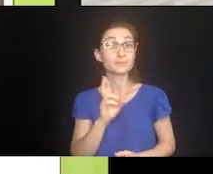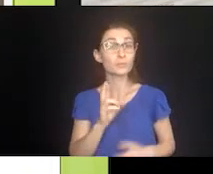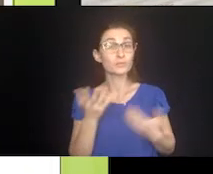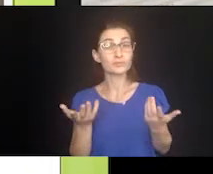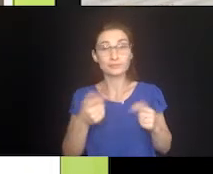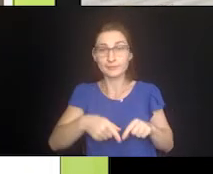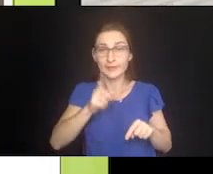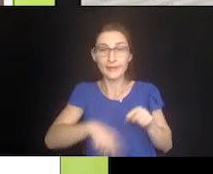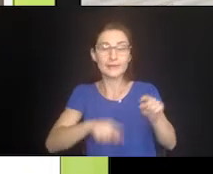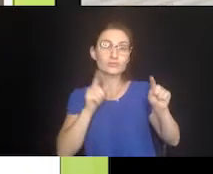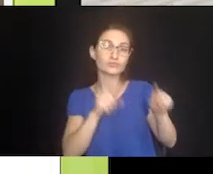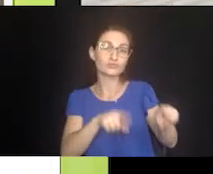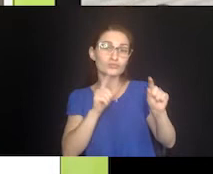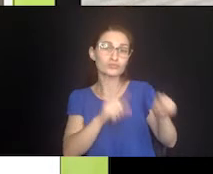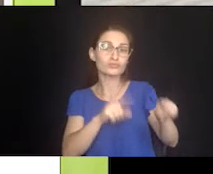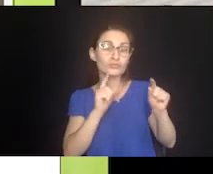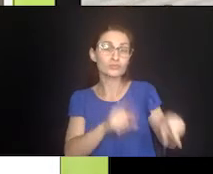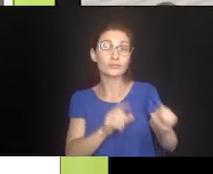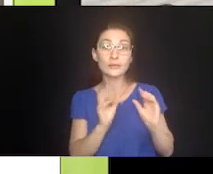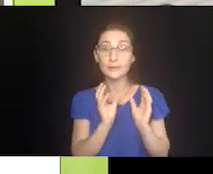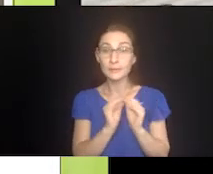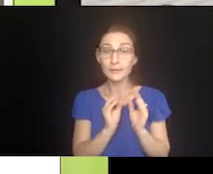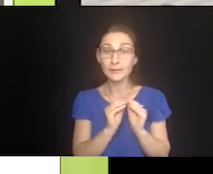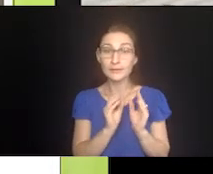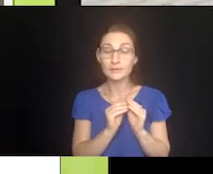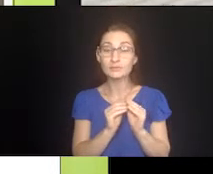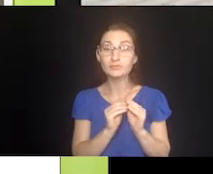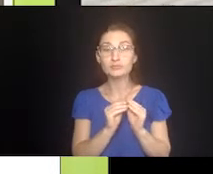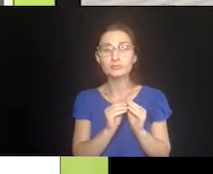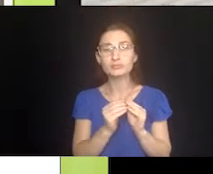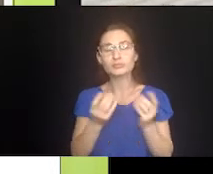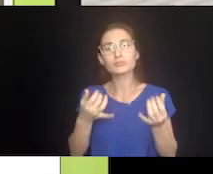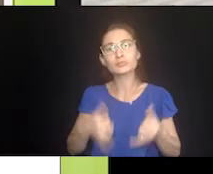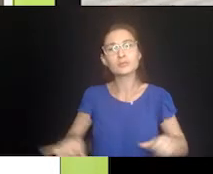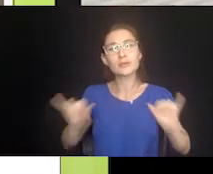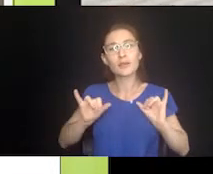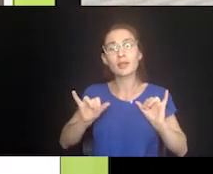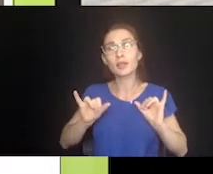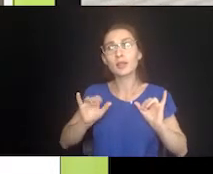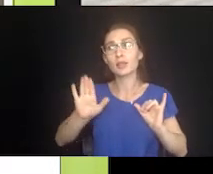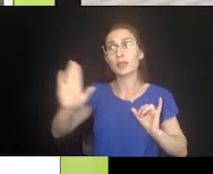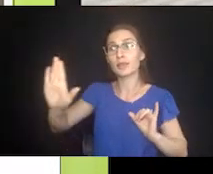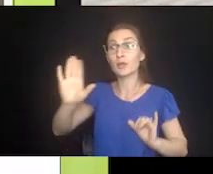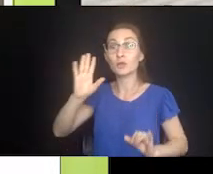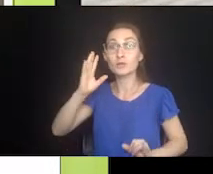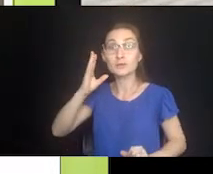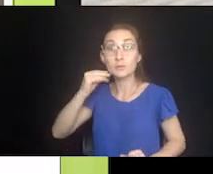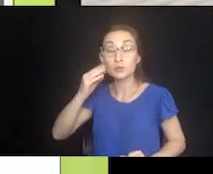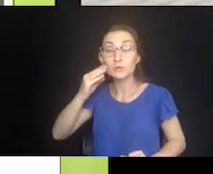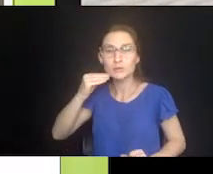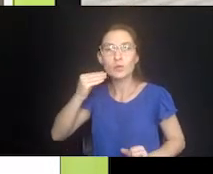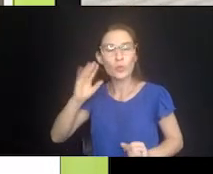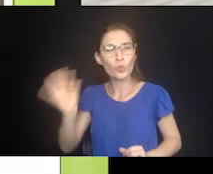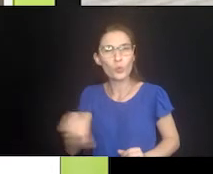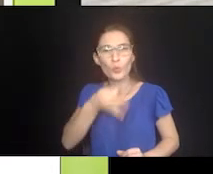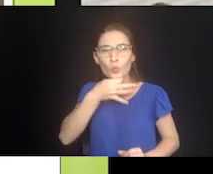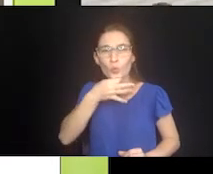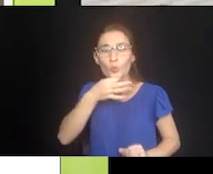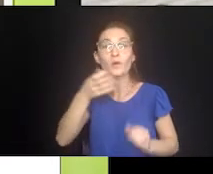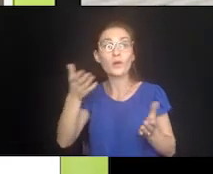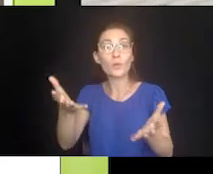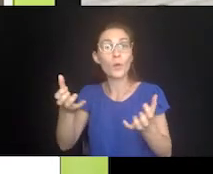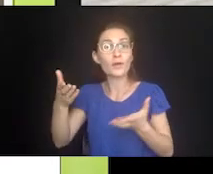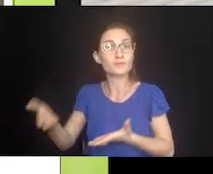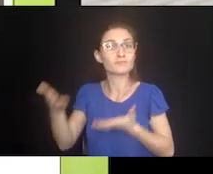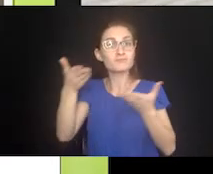or for some reason they can't come to regular group meetings, but they bring a specific area